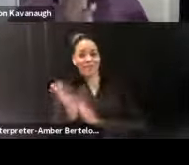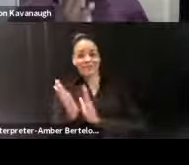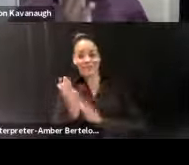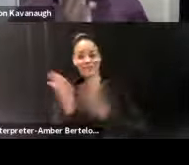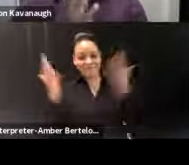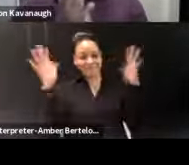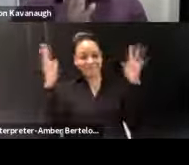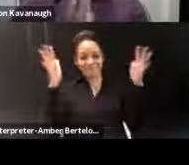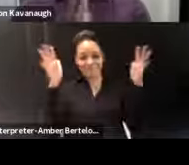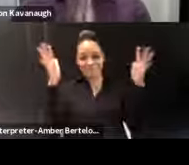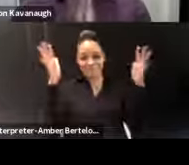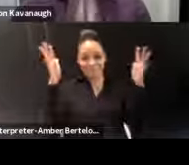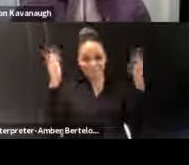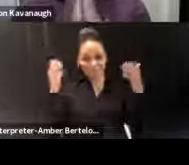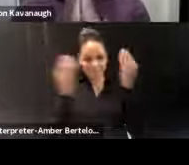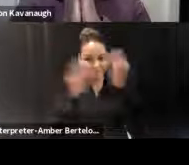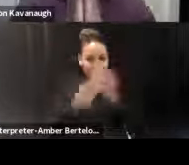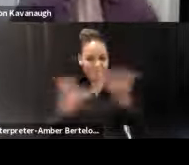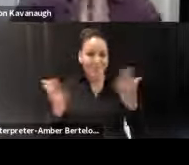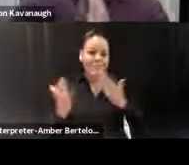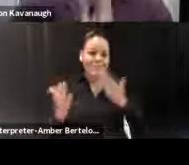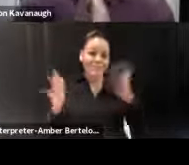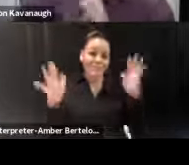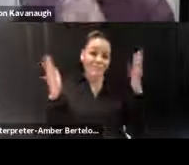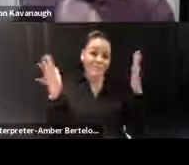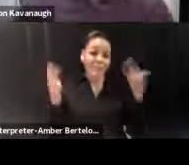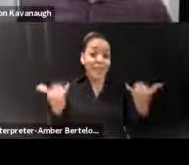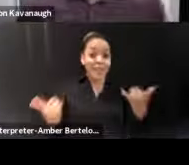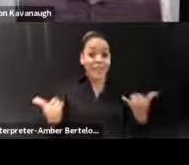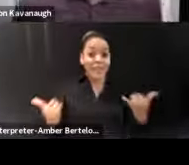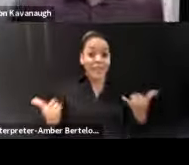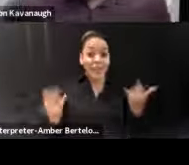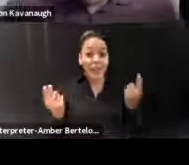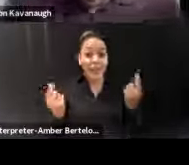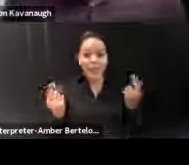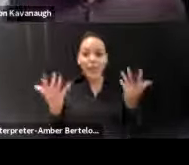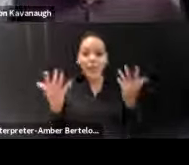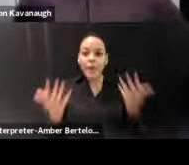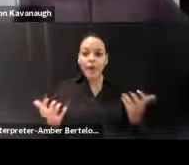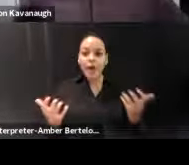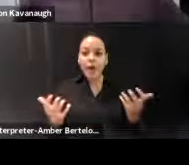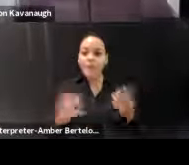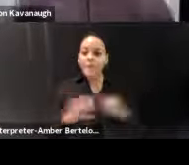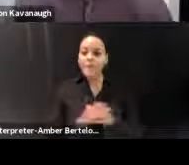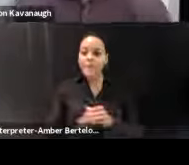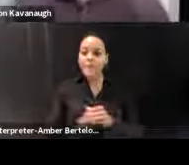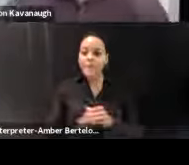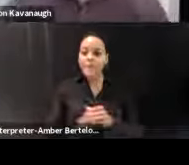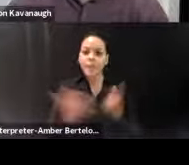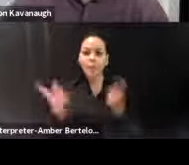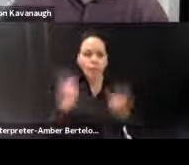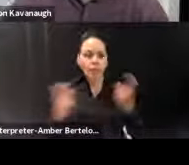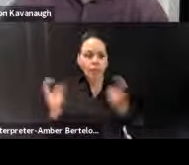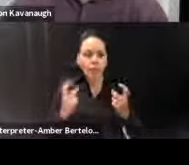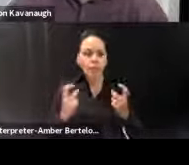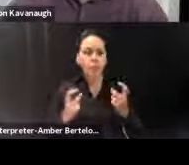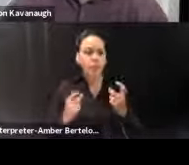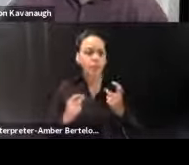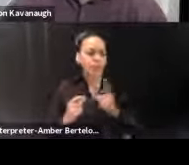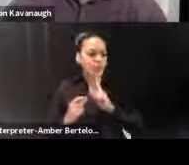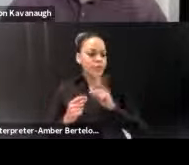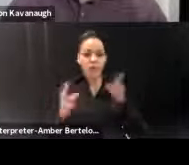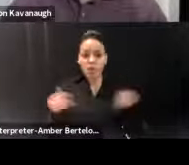another round of applause. And at this time, we are going to take questions. I'm sure you have